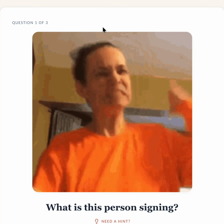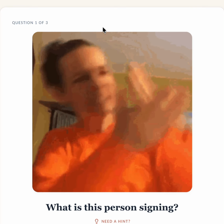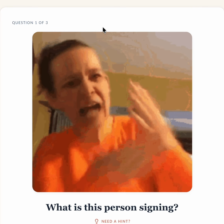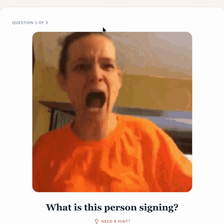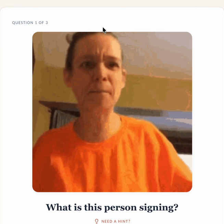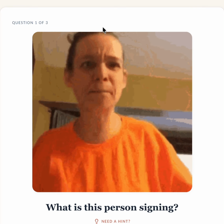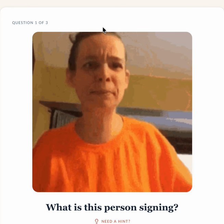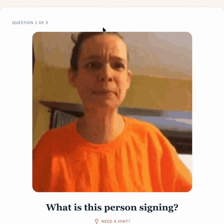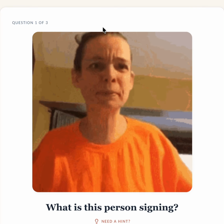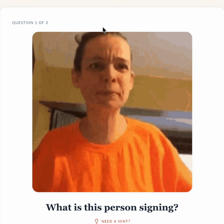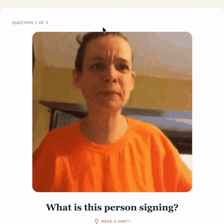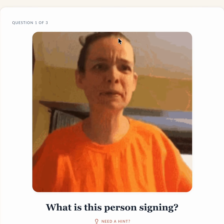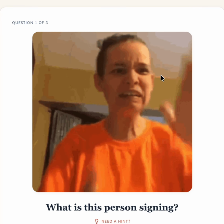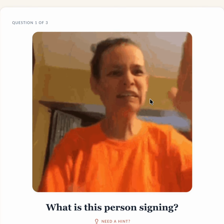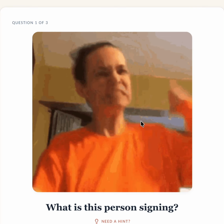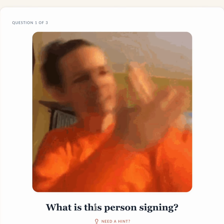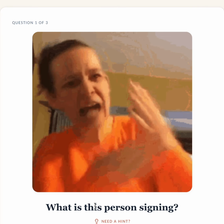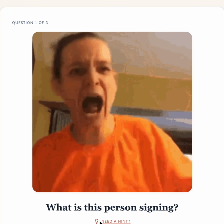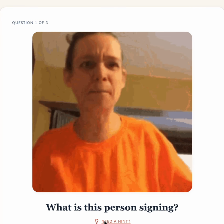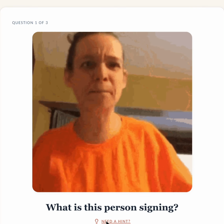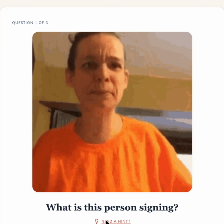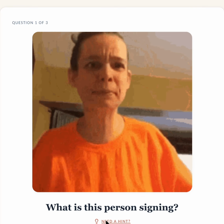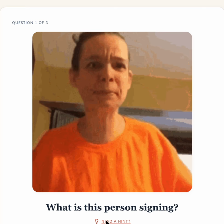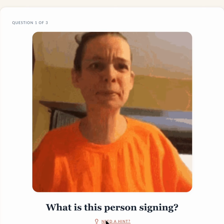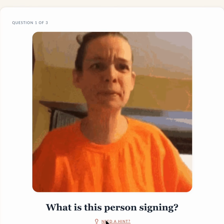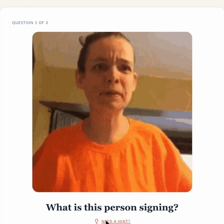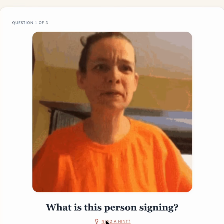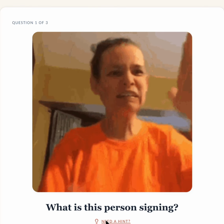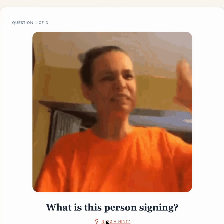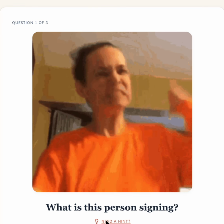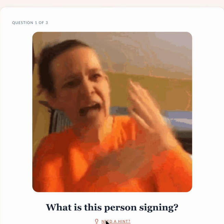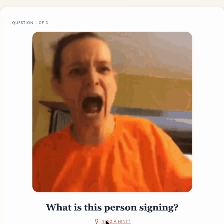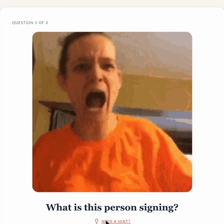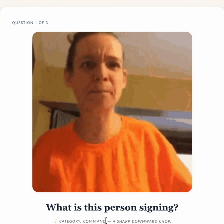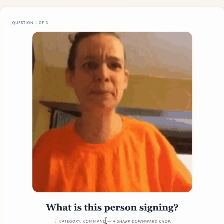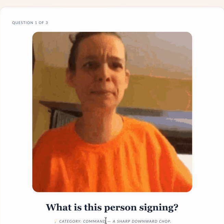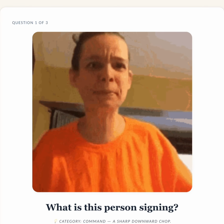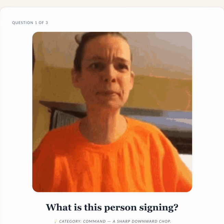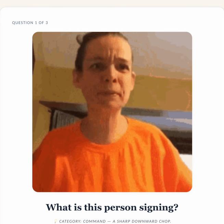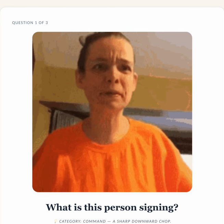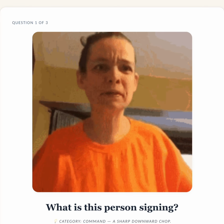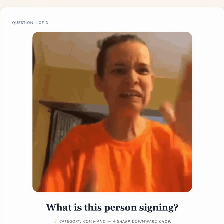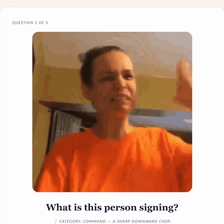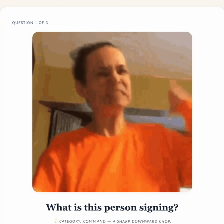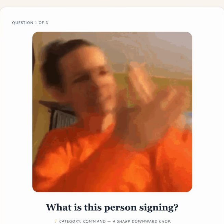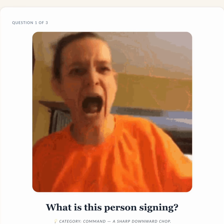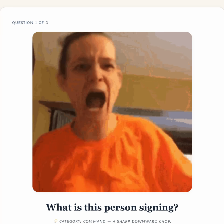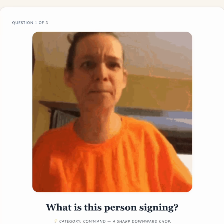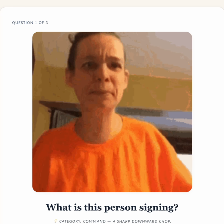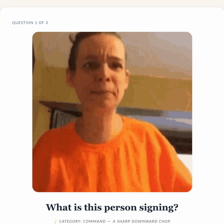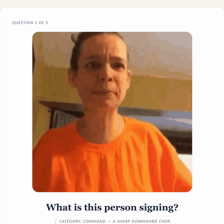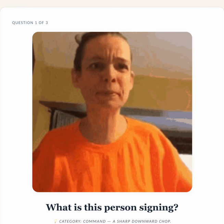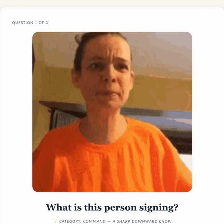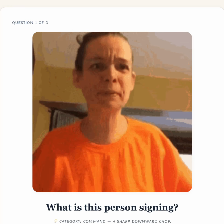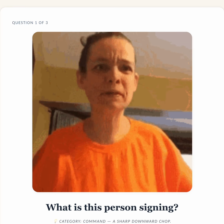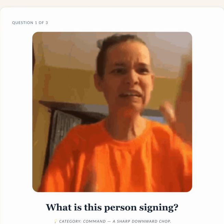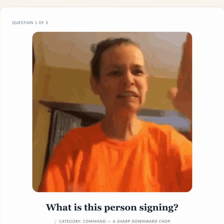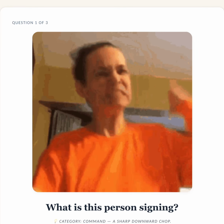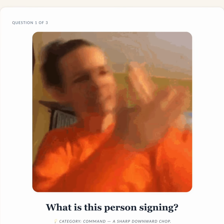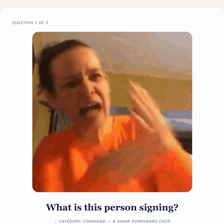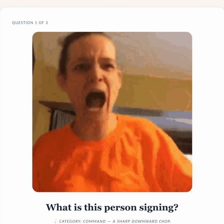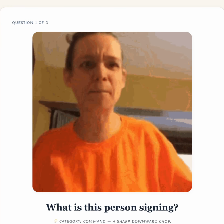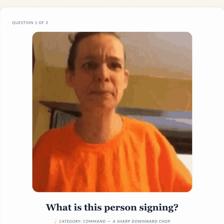right? So here after some time you'll directly get an option if I need a hint, and if I just click on I need a